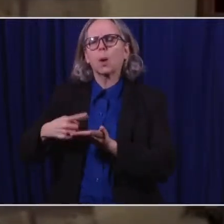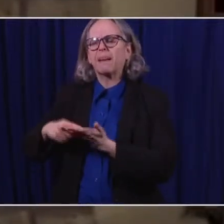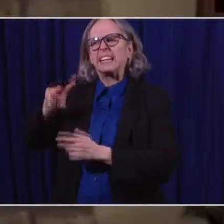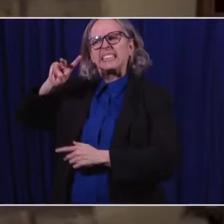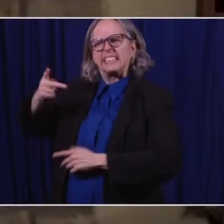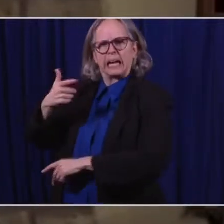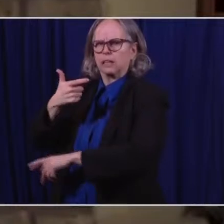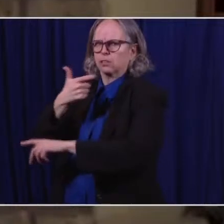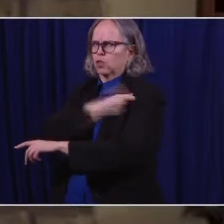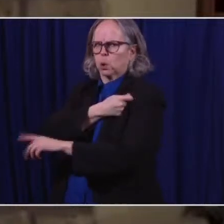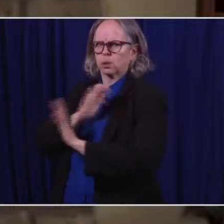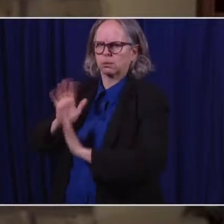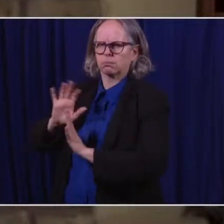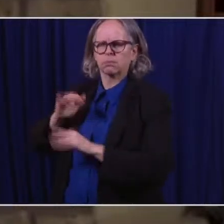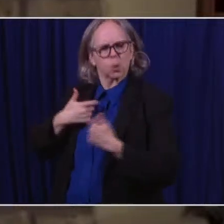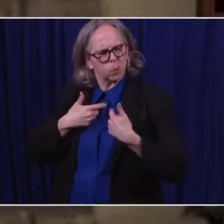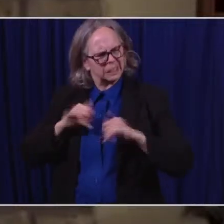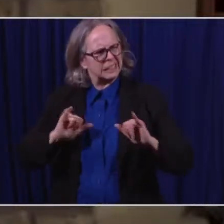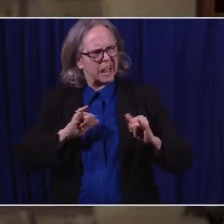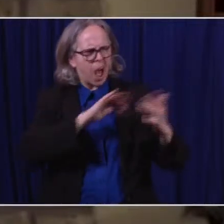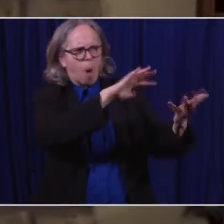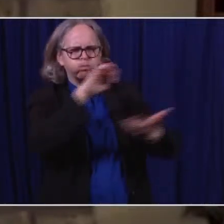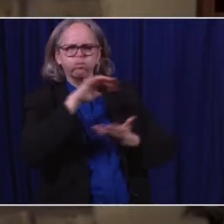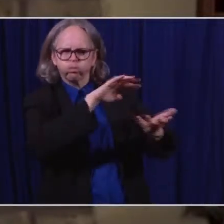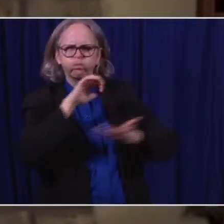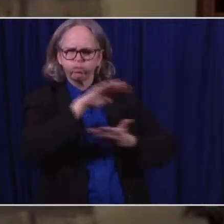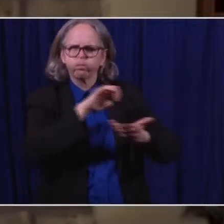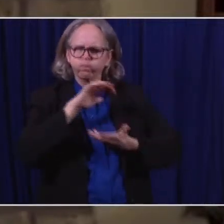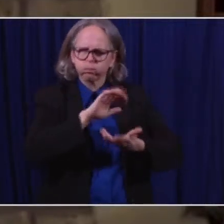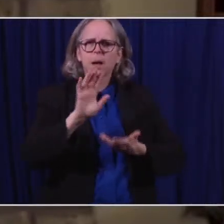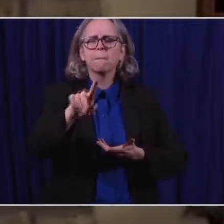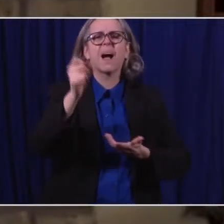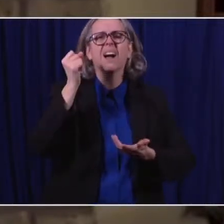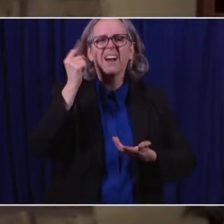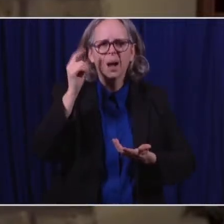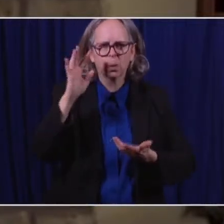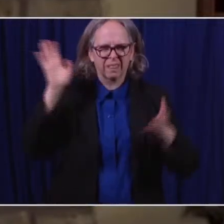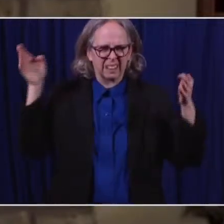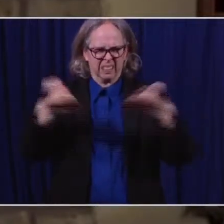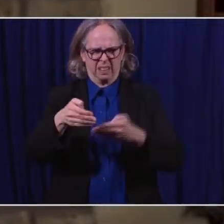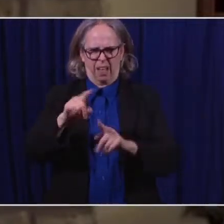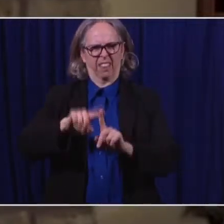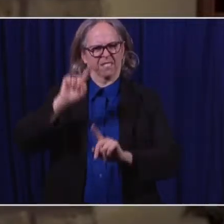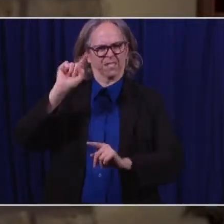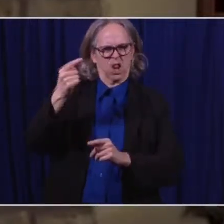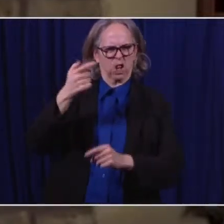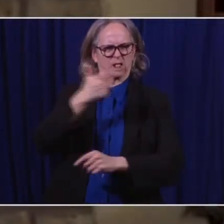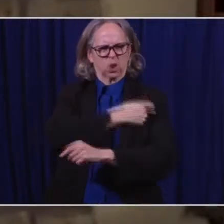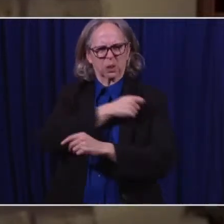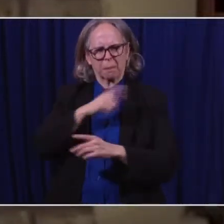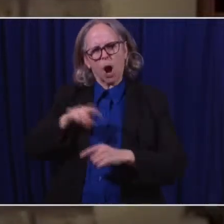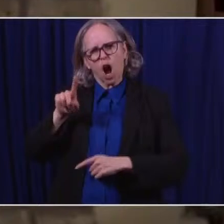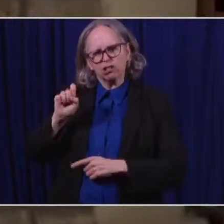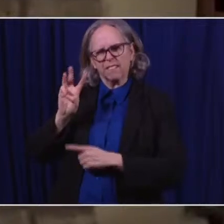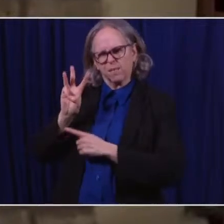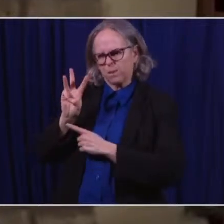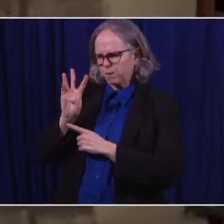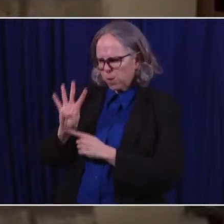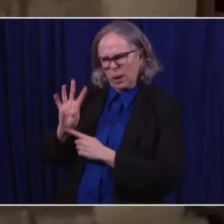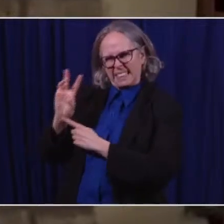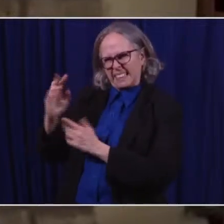up, and we've seen no problem with that. But 146,000. In past, for example, last